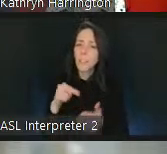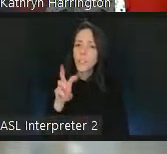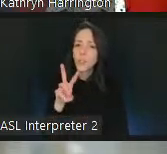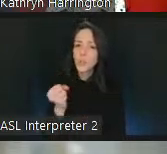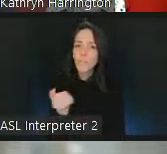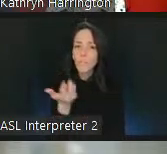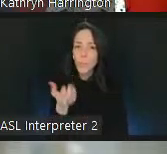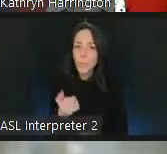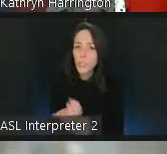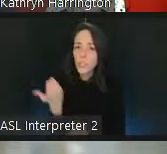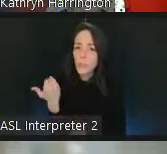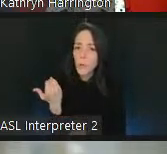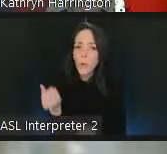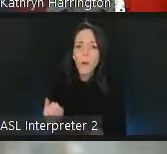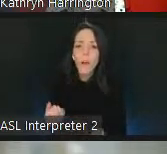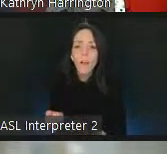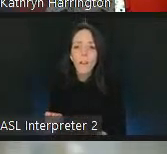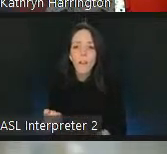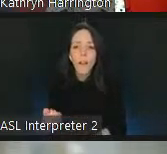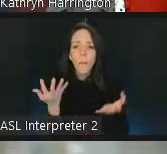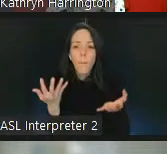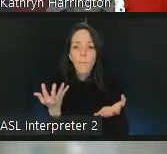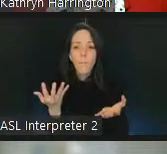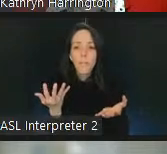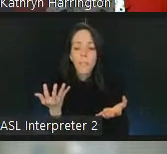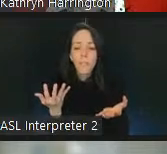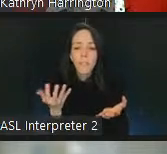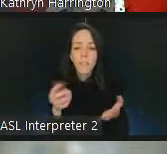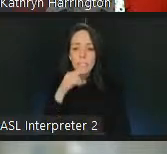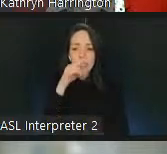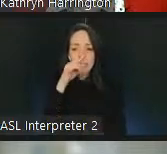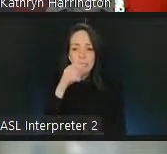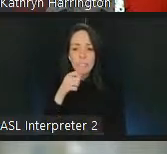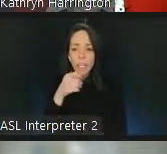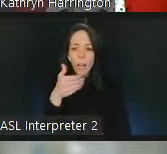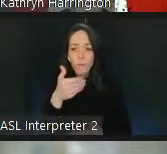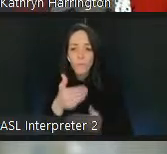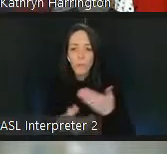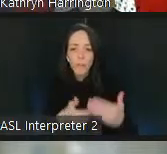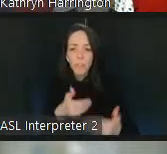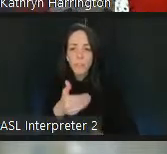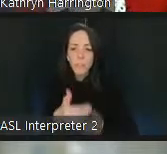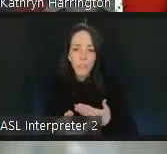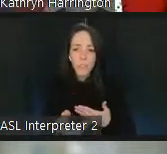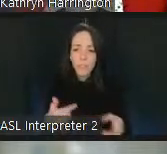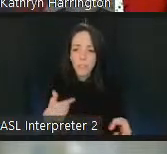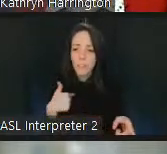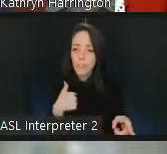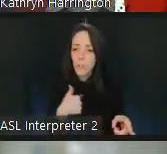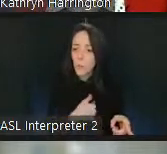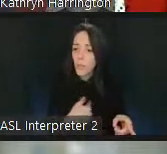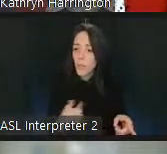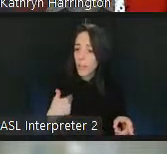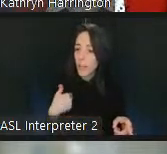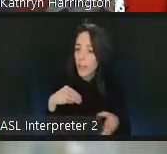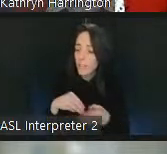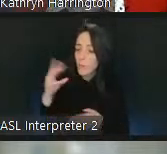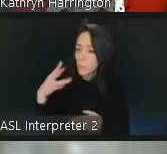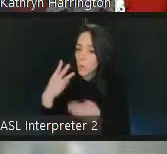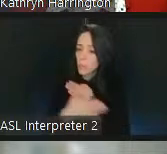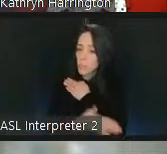of rape kits that are unprocessed. Do we have any of that in Washington County? And if so, how are we addressing